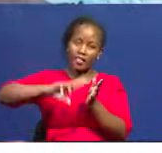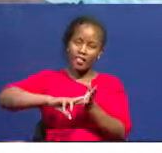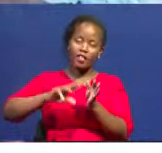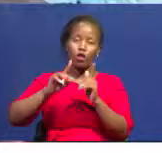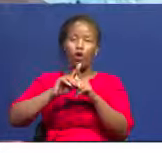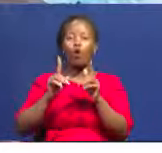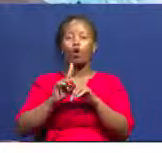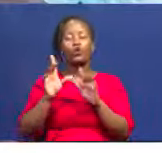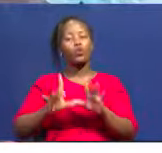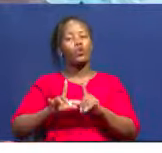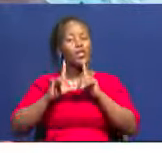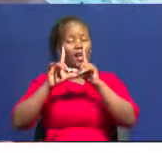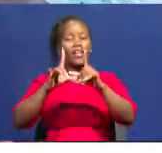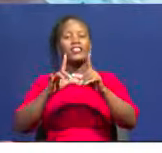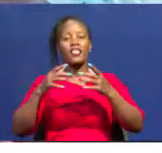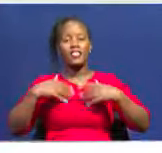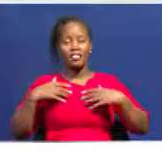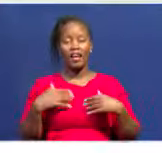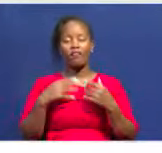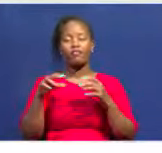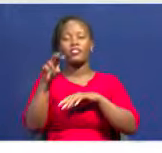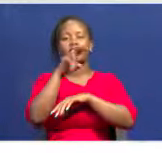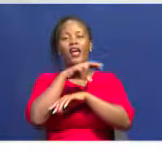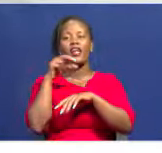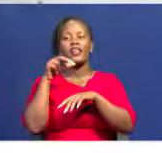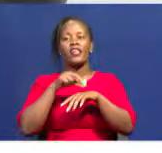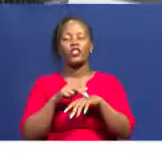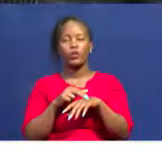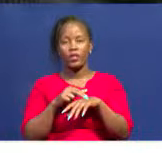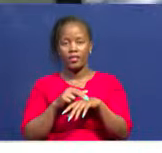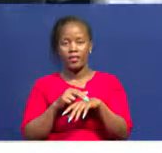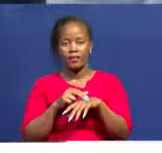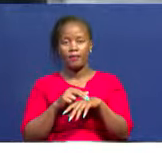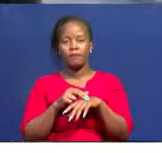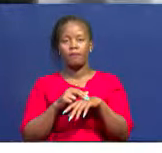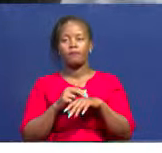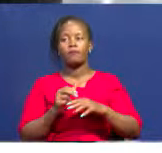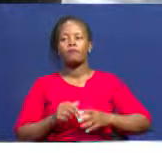medical laboratory in this nation. Joseph Ohungu, Darubini.